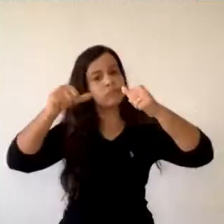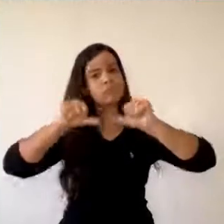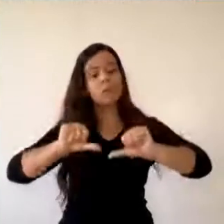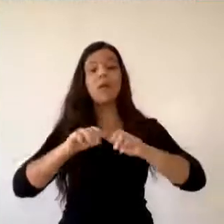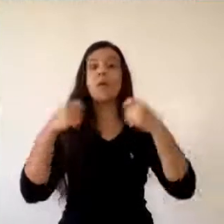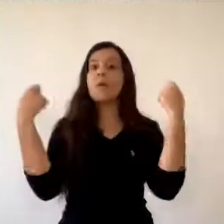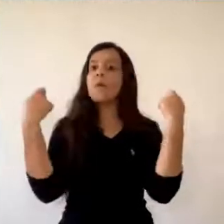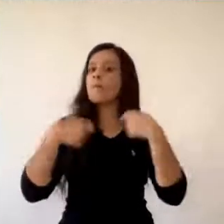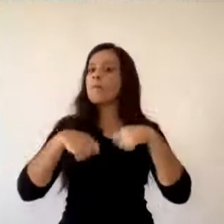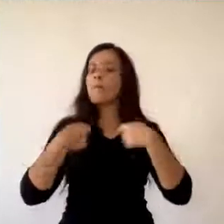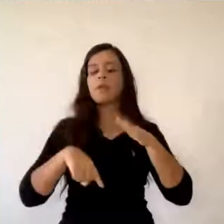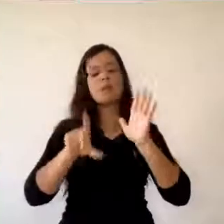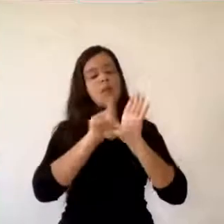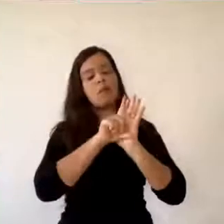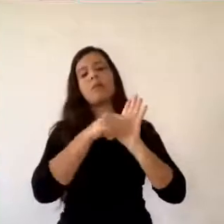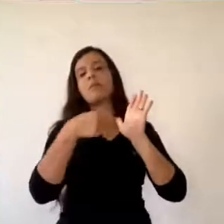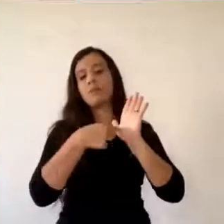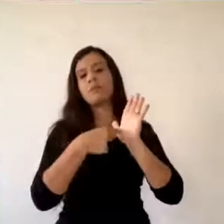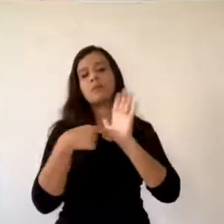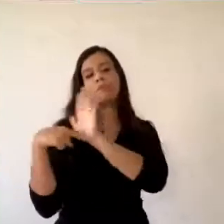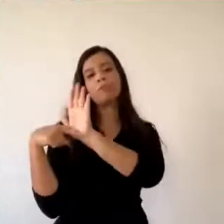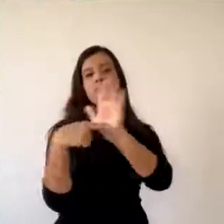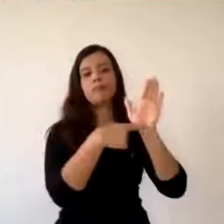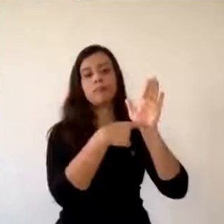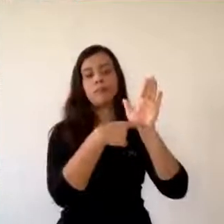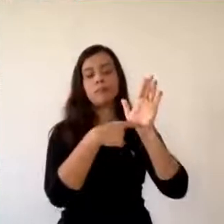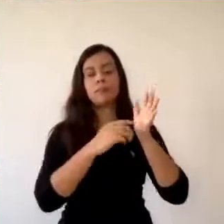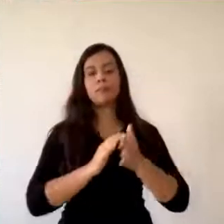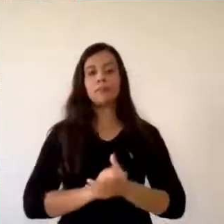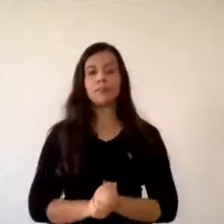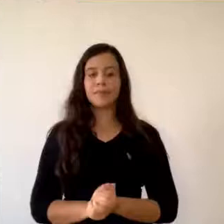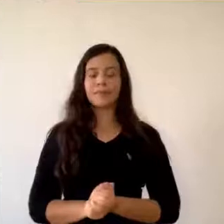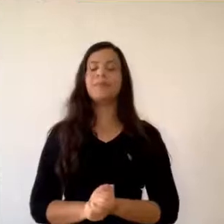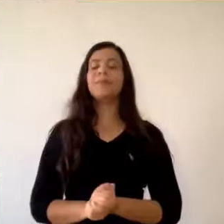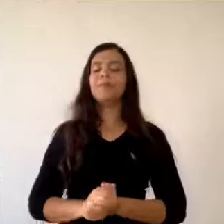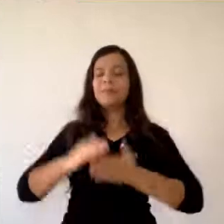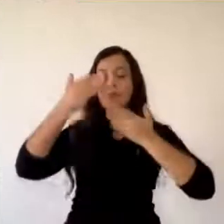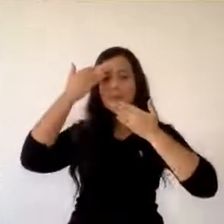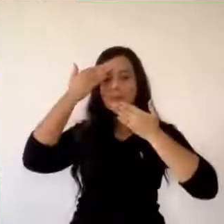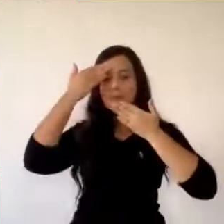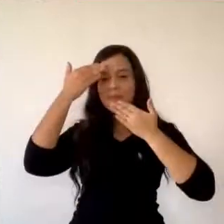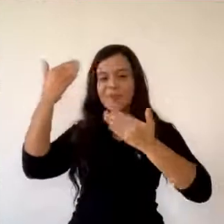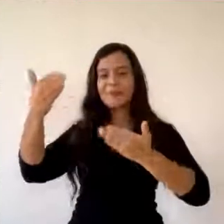us to get to the point in which any legislation works at all,